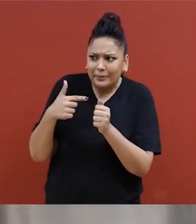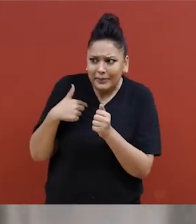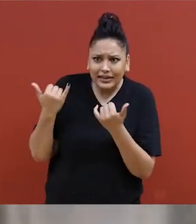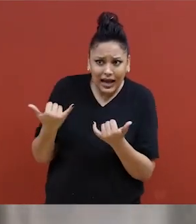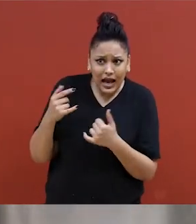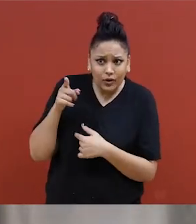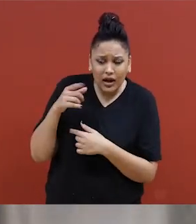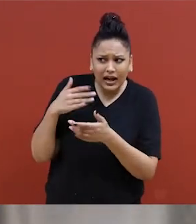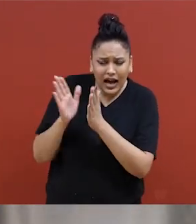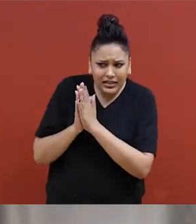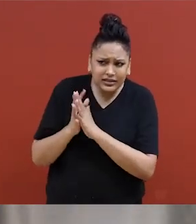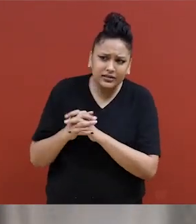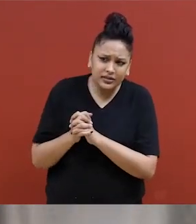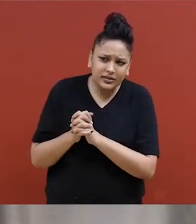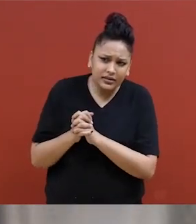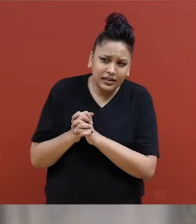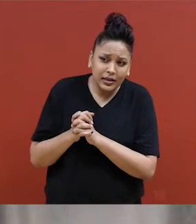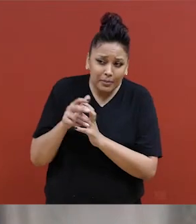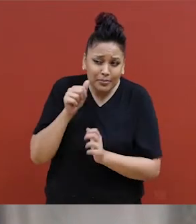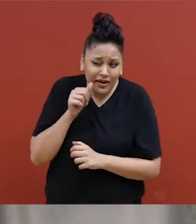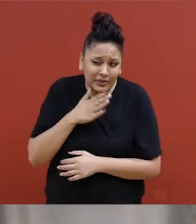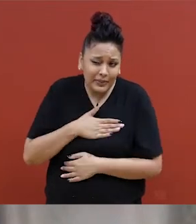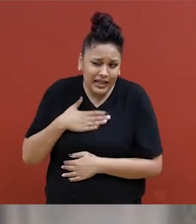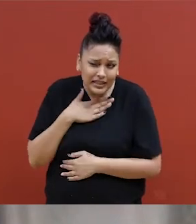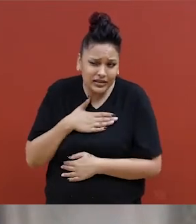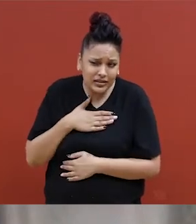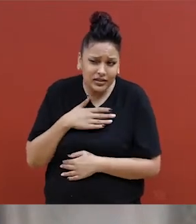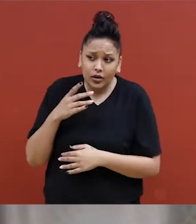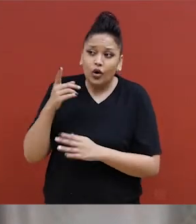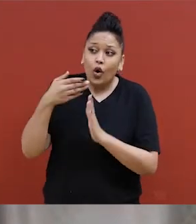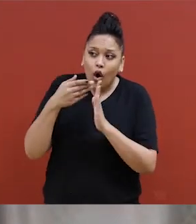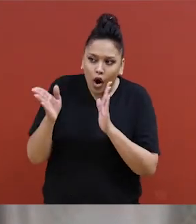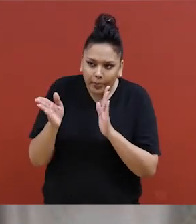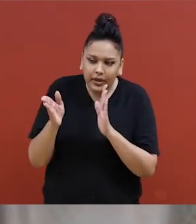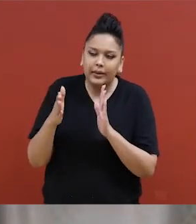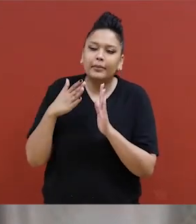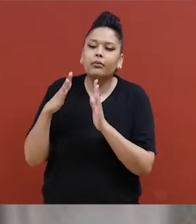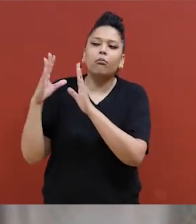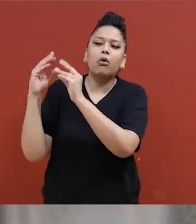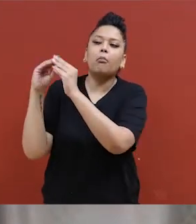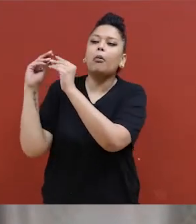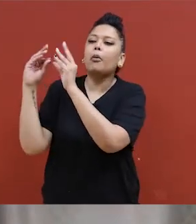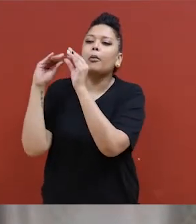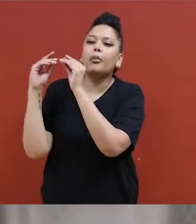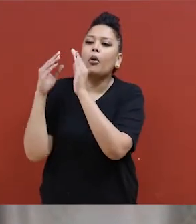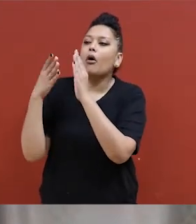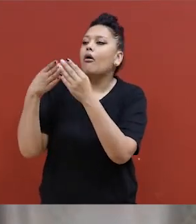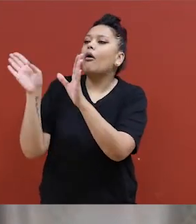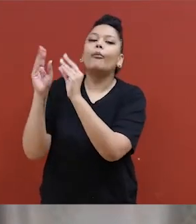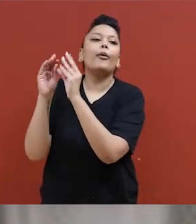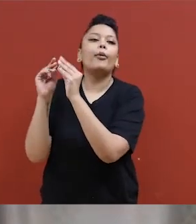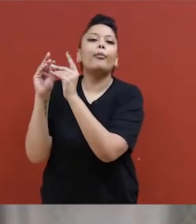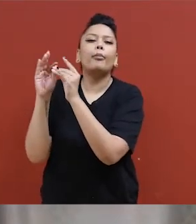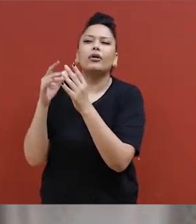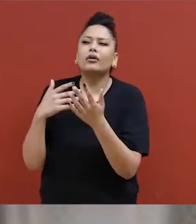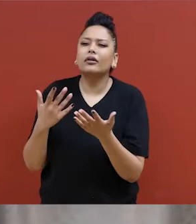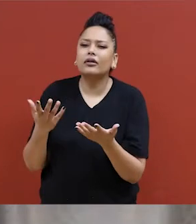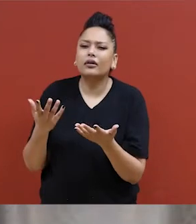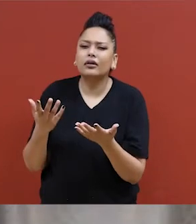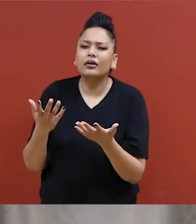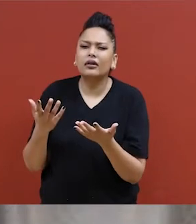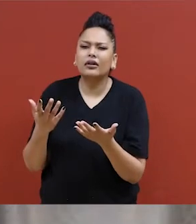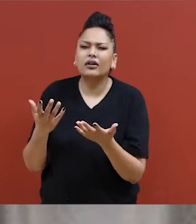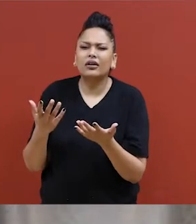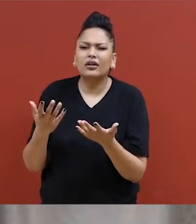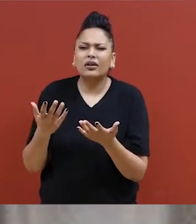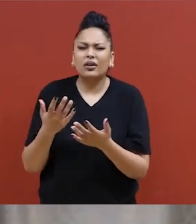she was having a conversation with a coworker outside my door, just like casually with the door open, having a conversation with somebody.